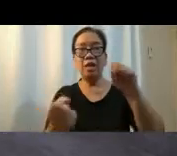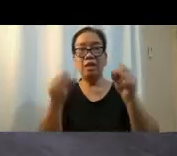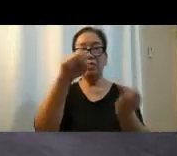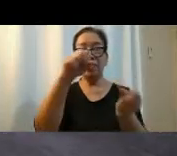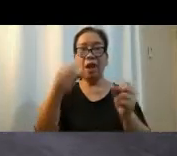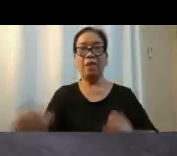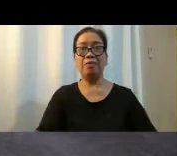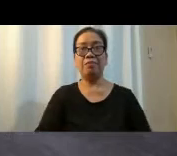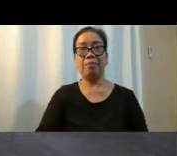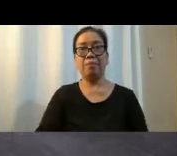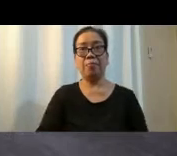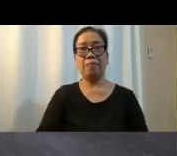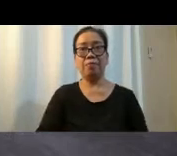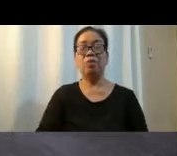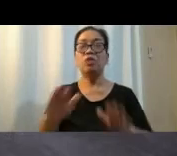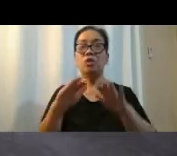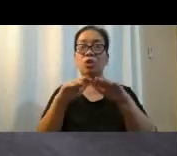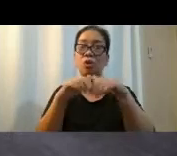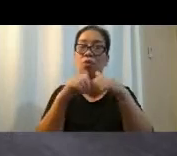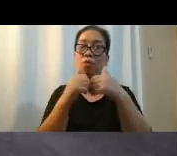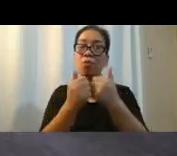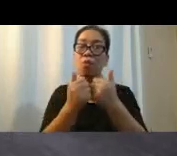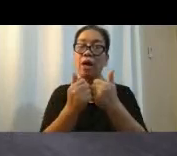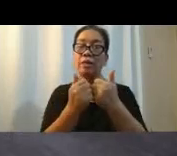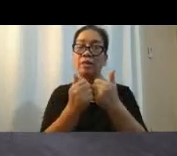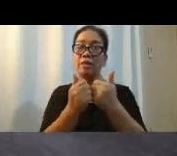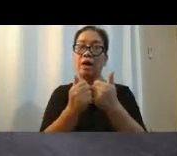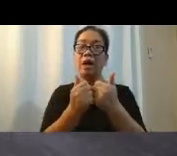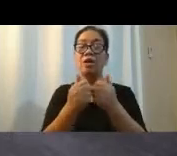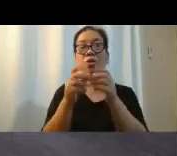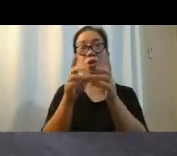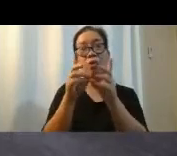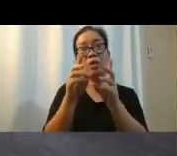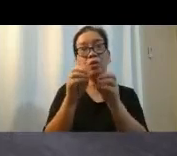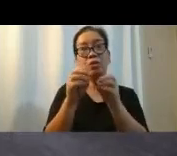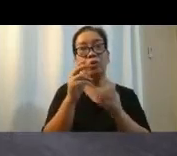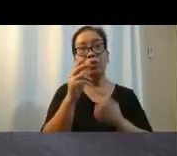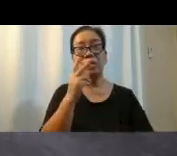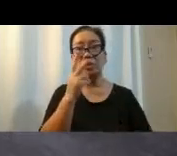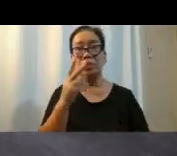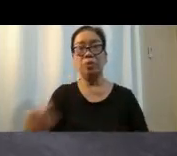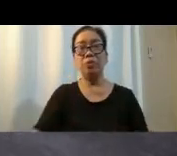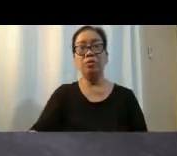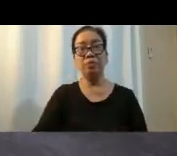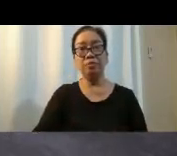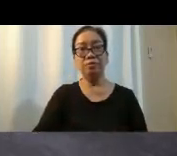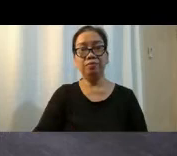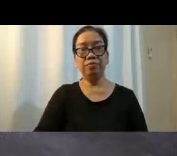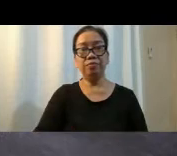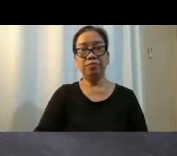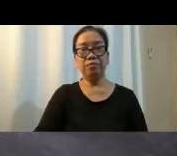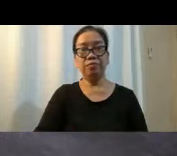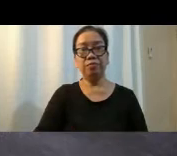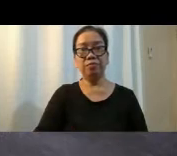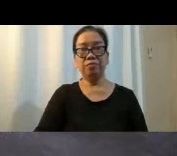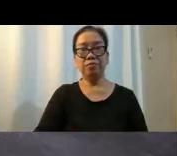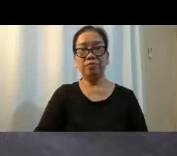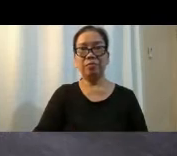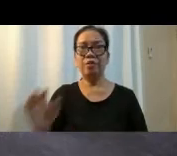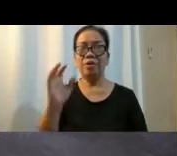EJ drive? So, what are you going to do is to